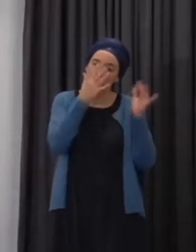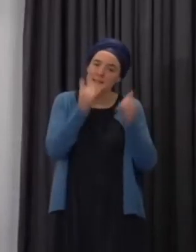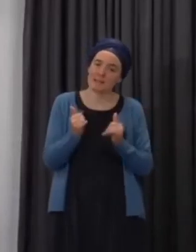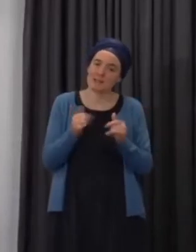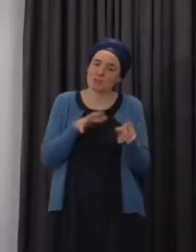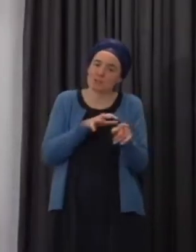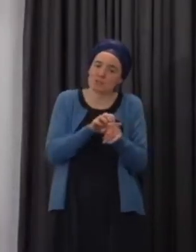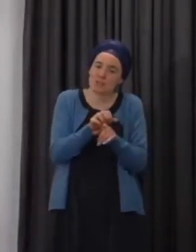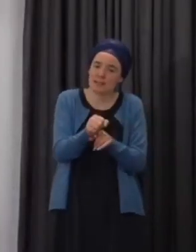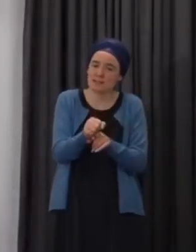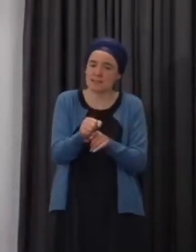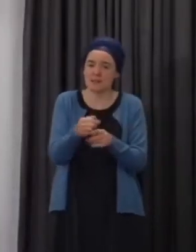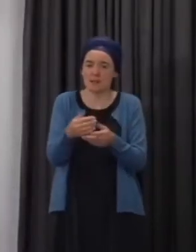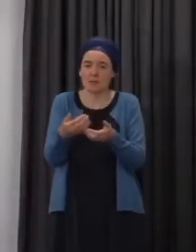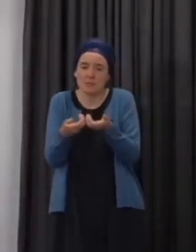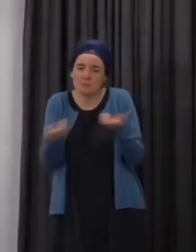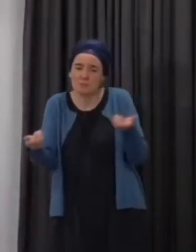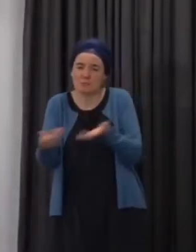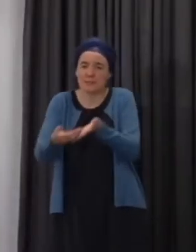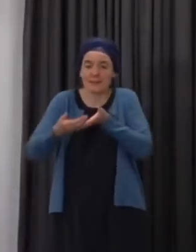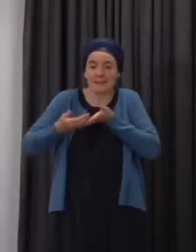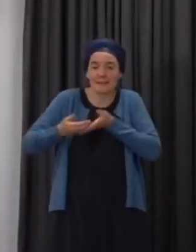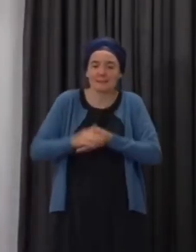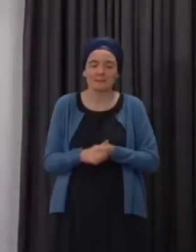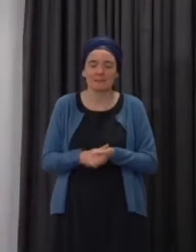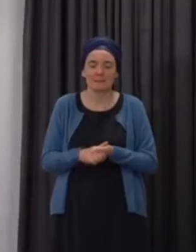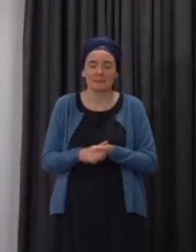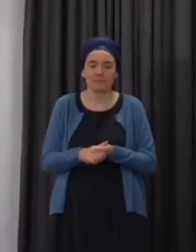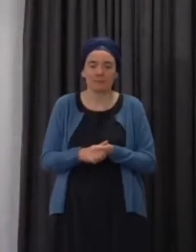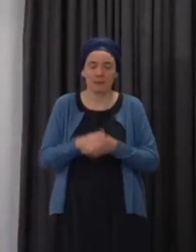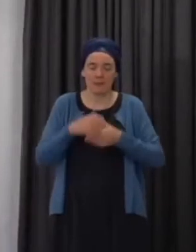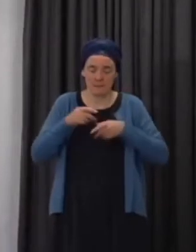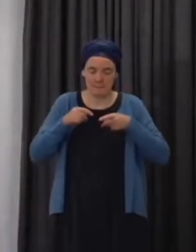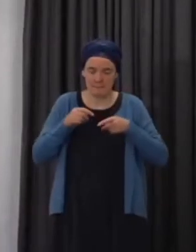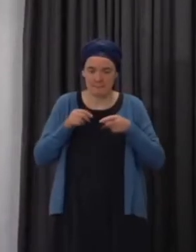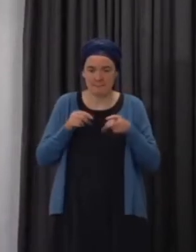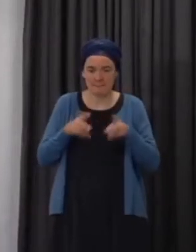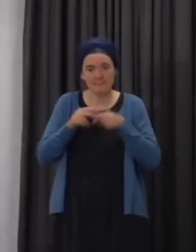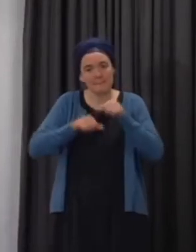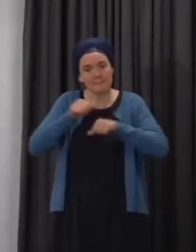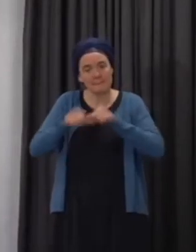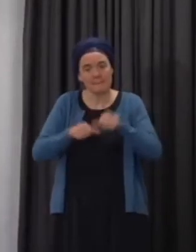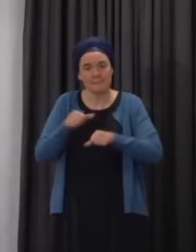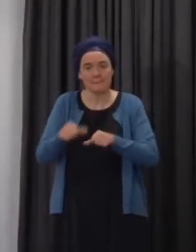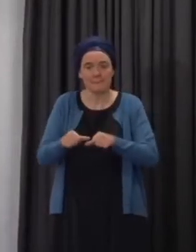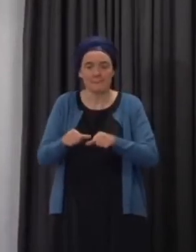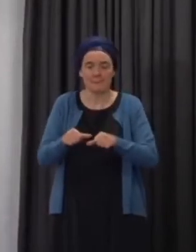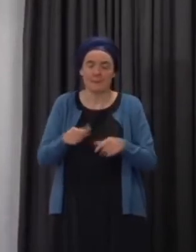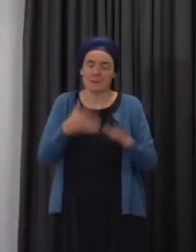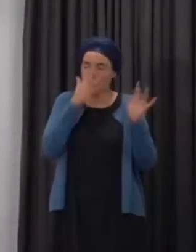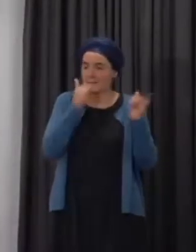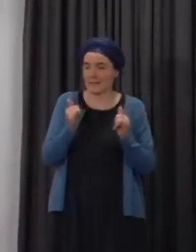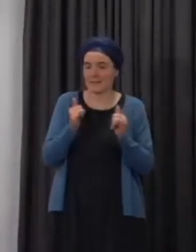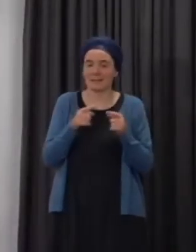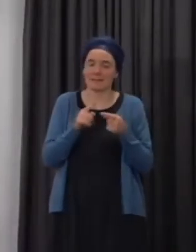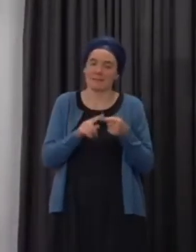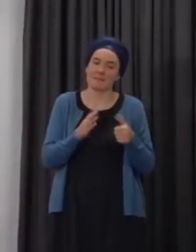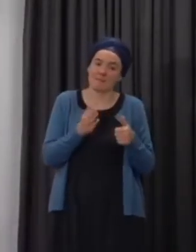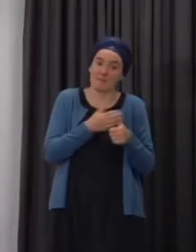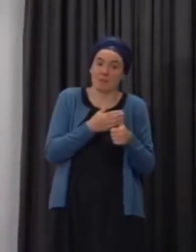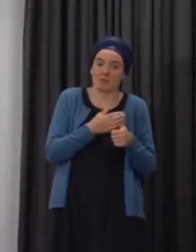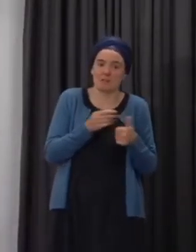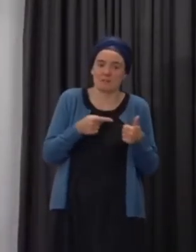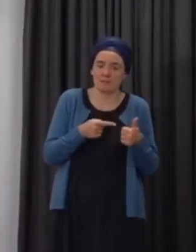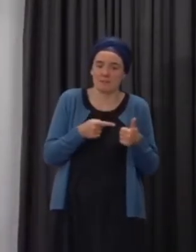of pilots. So the changes to testing are the first part of the Test, Trace, Protect plan. The second